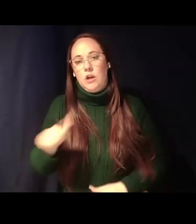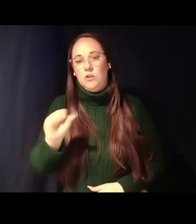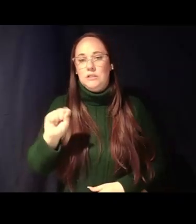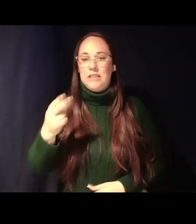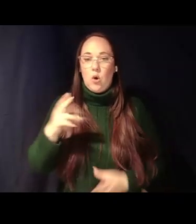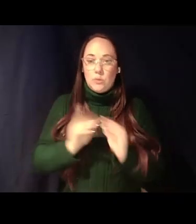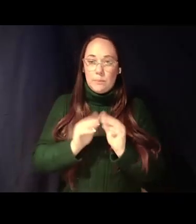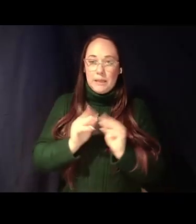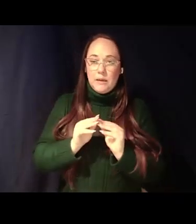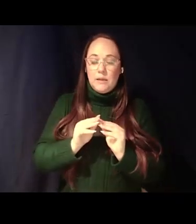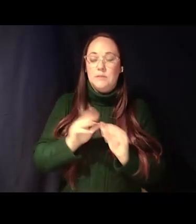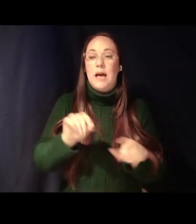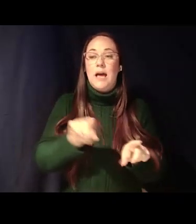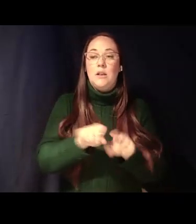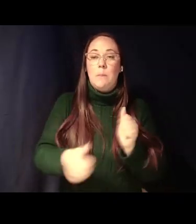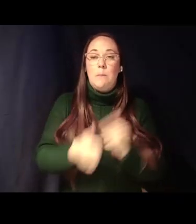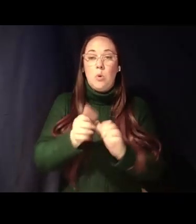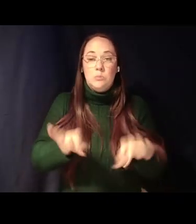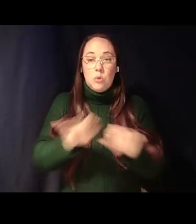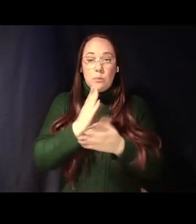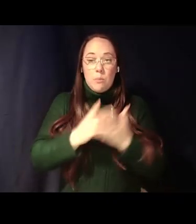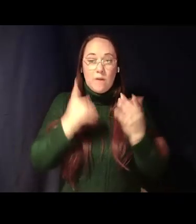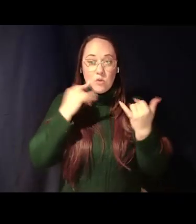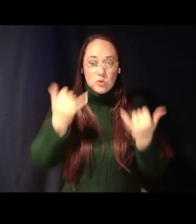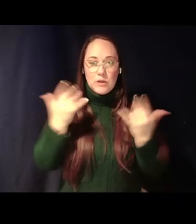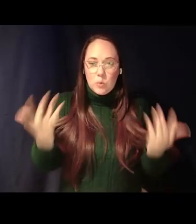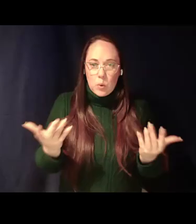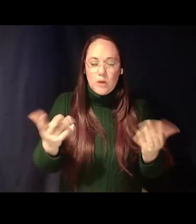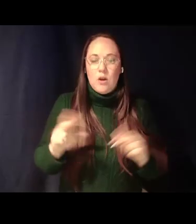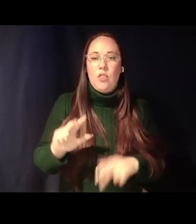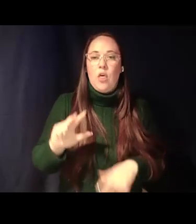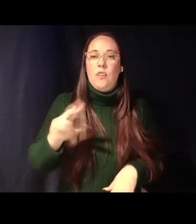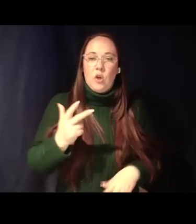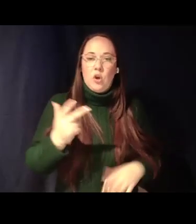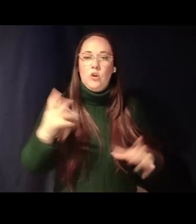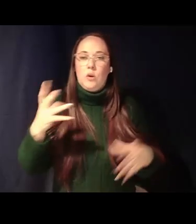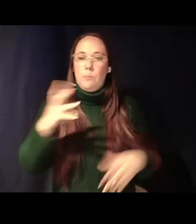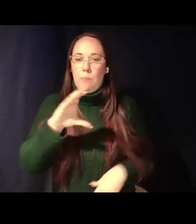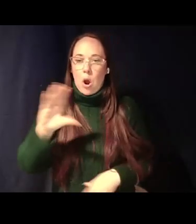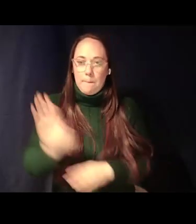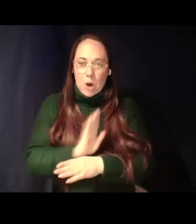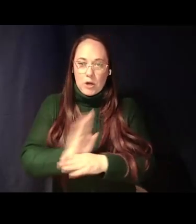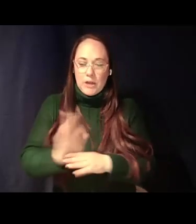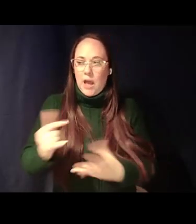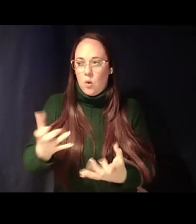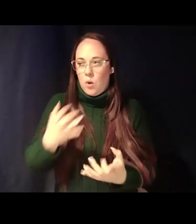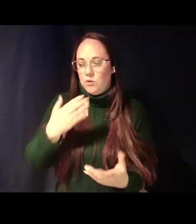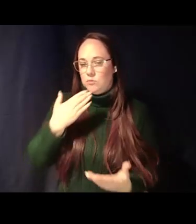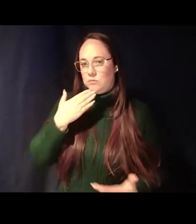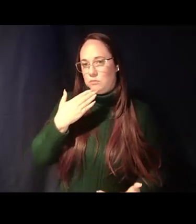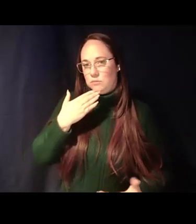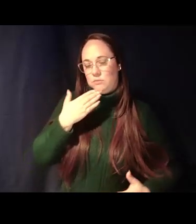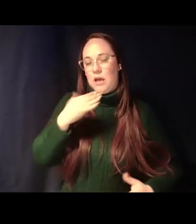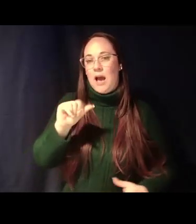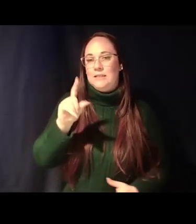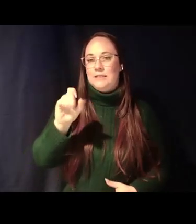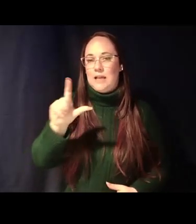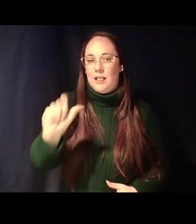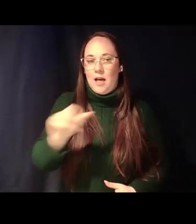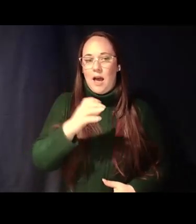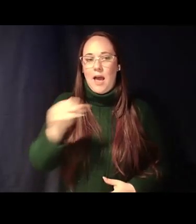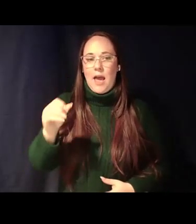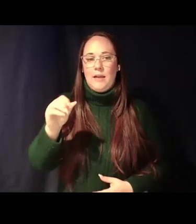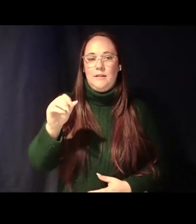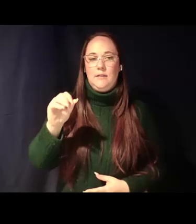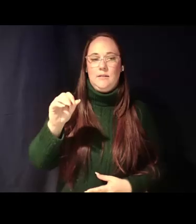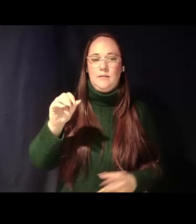meetings. And the most important part of today's meetings, we promised to bring in that third party that Mark just represented. And I want to thank Adela Flores-Brennan for her tremendous